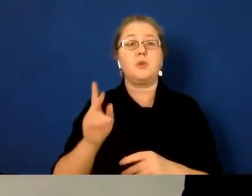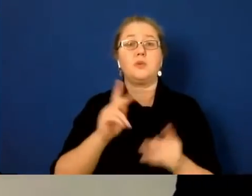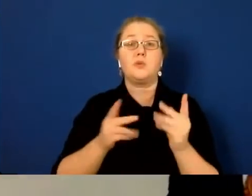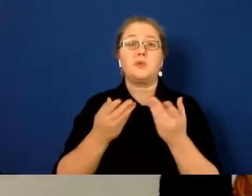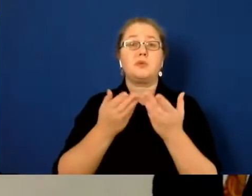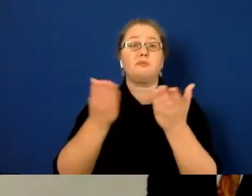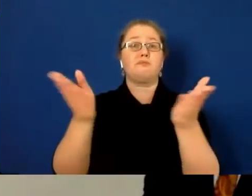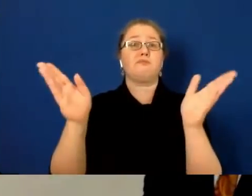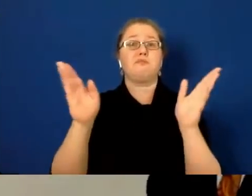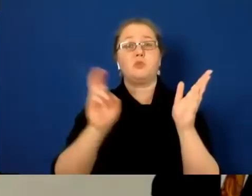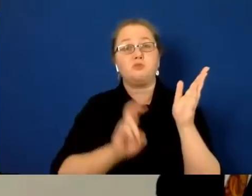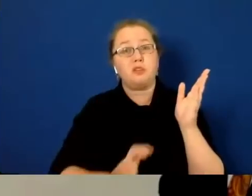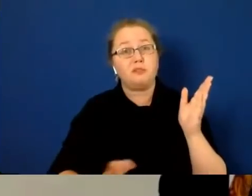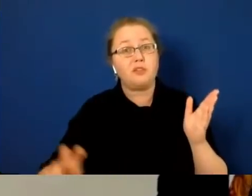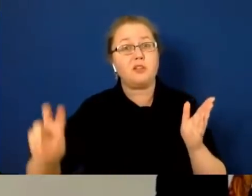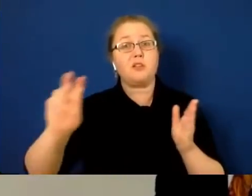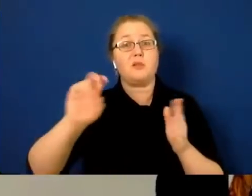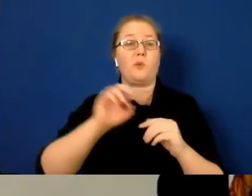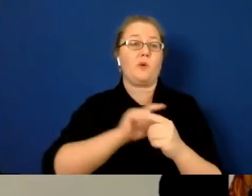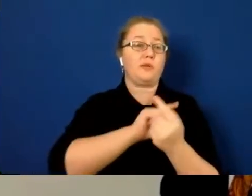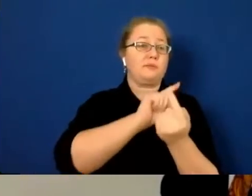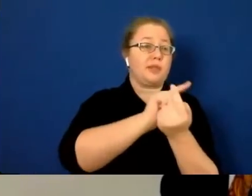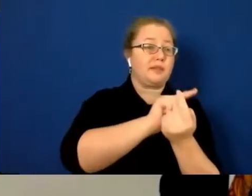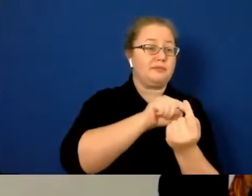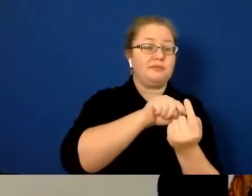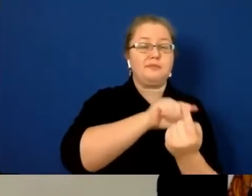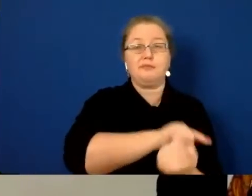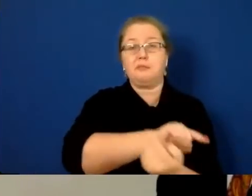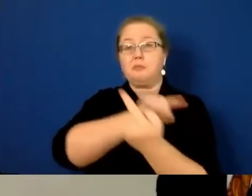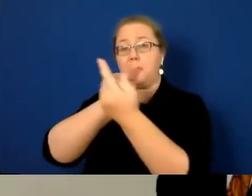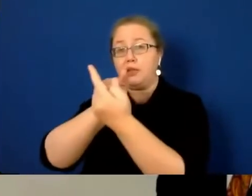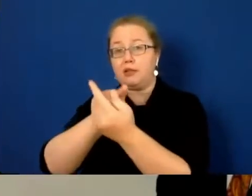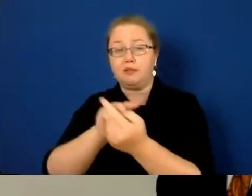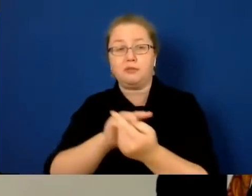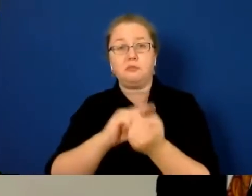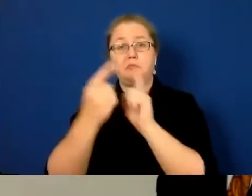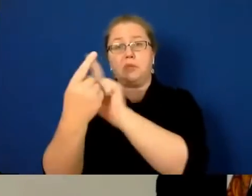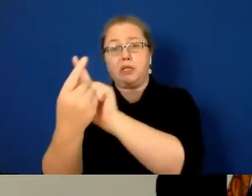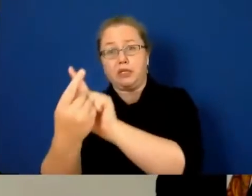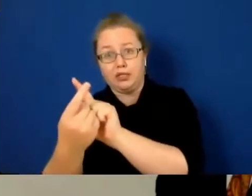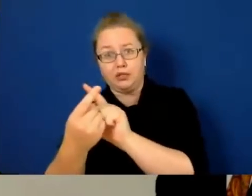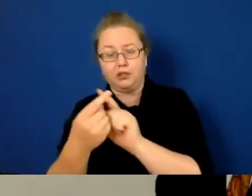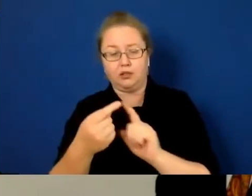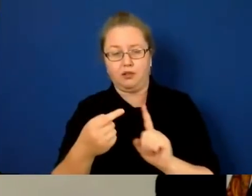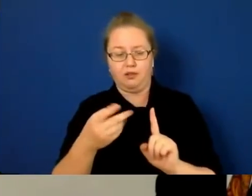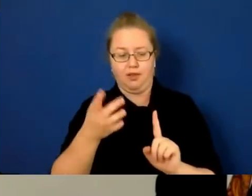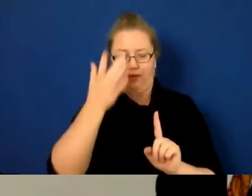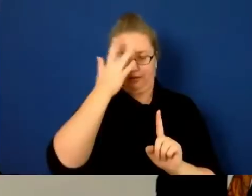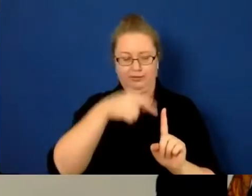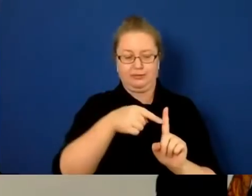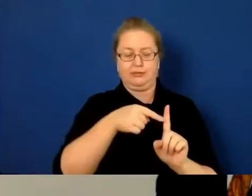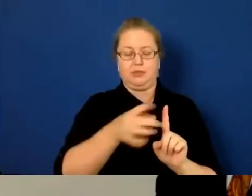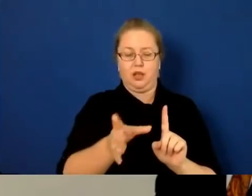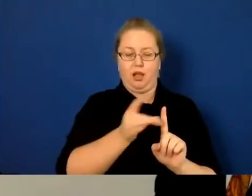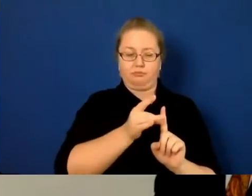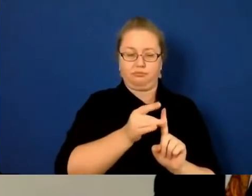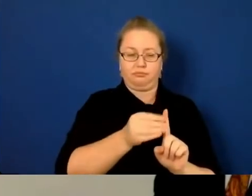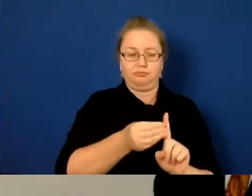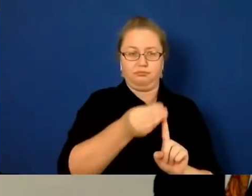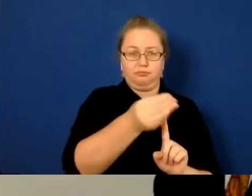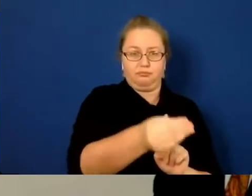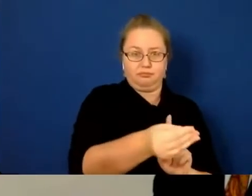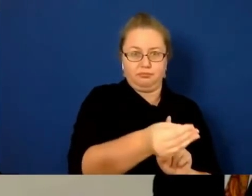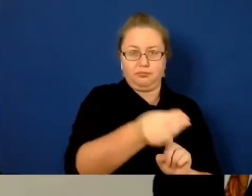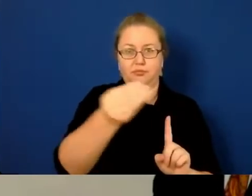So it's kind of the neat work that we do in public health, the disease tracing and disease detectives, we call people,